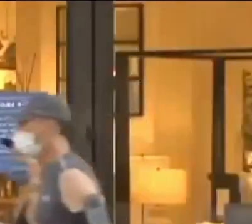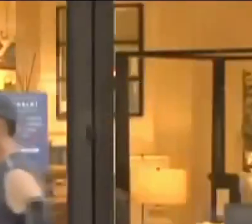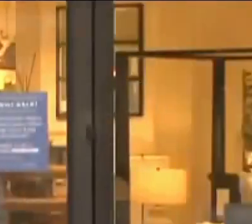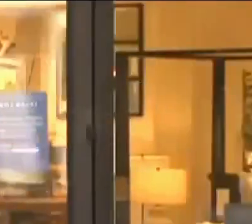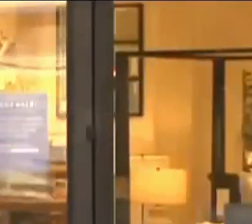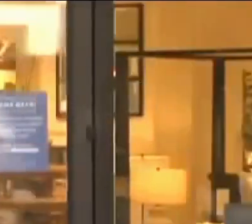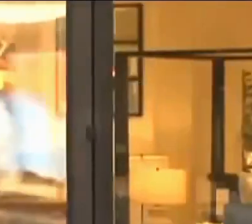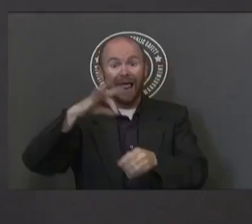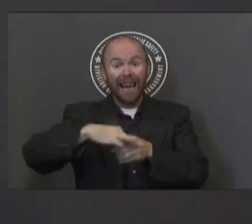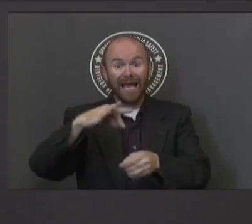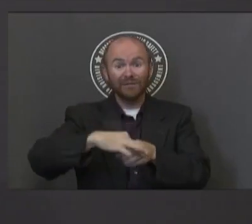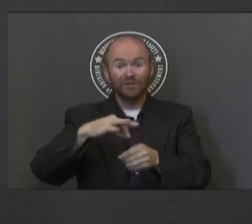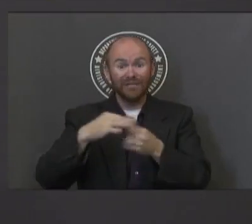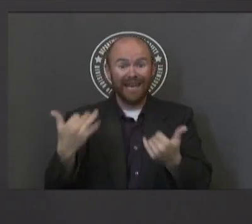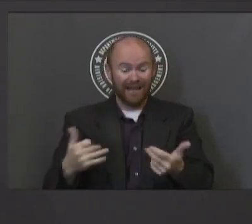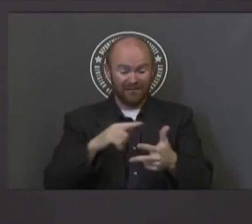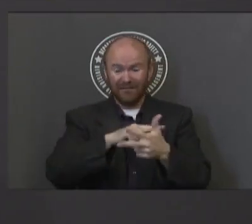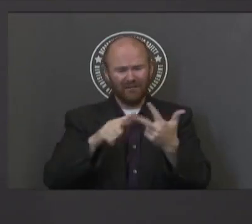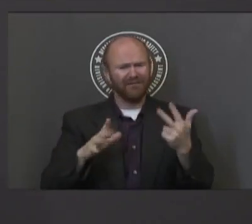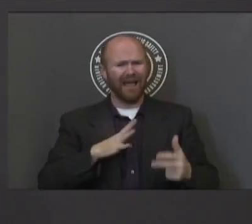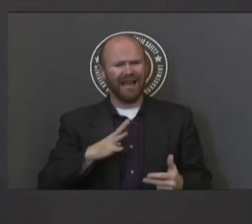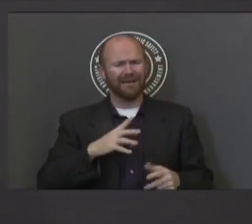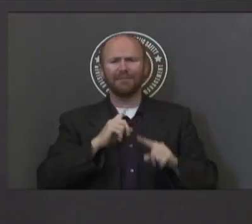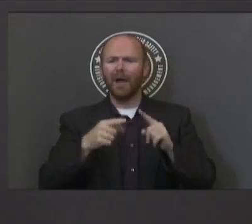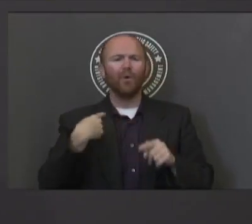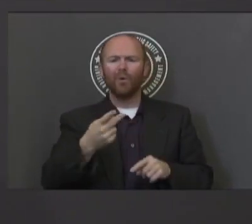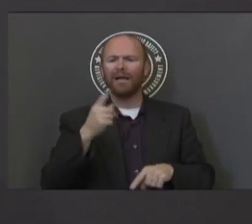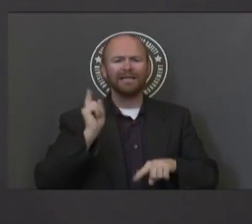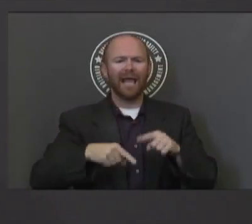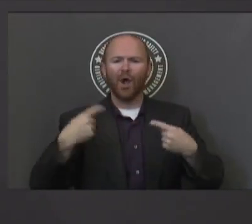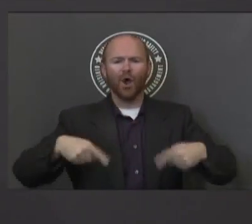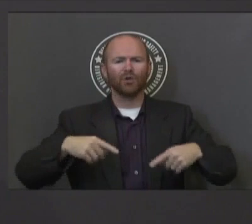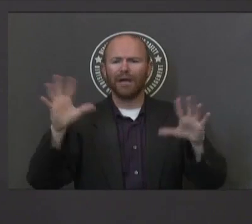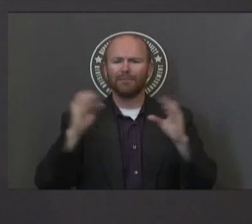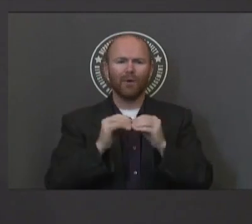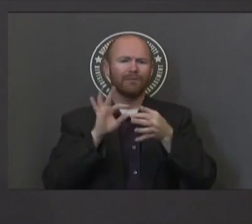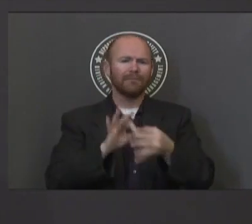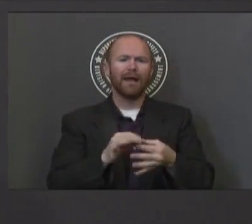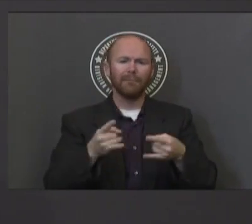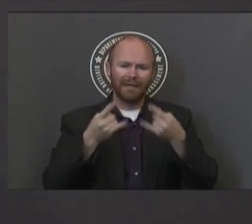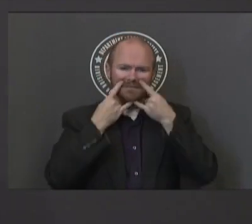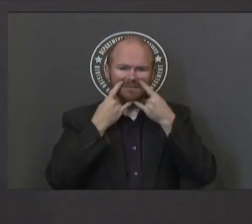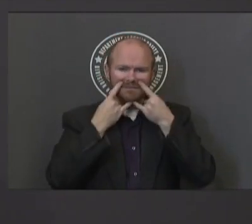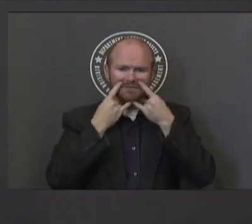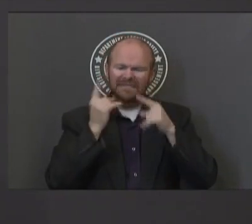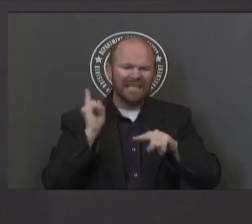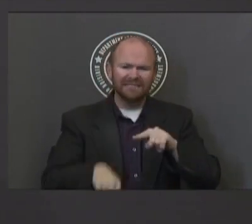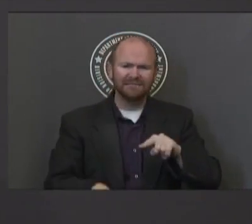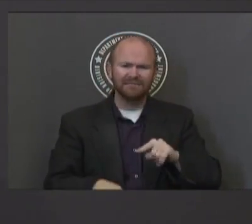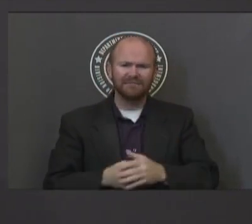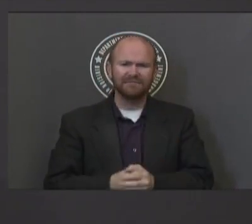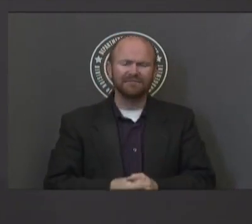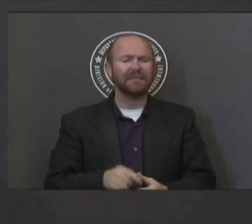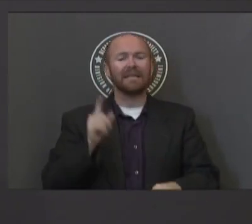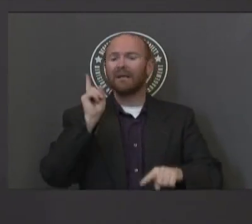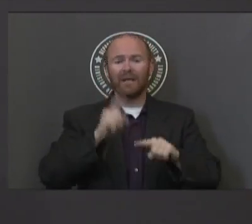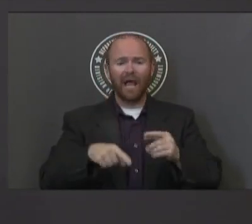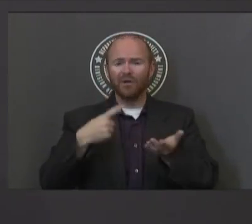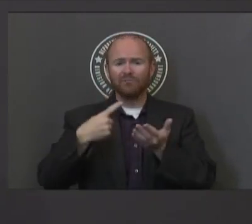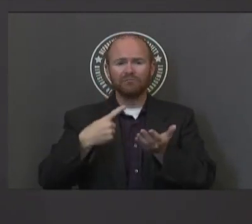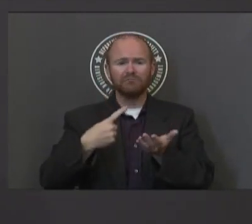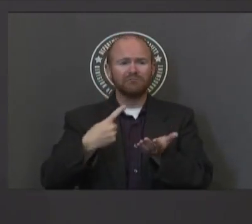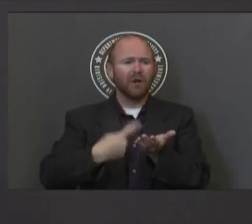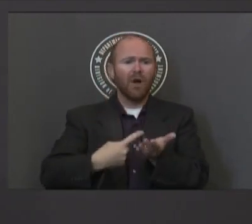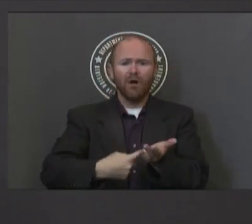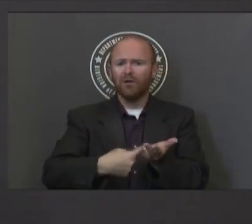avoid hitting a crisis point. We cannot continue to argue about masking. We cannot continue to argue about